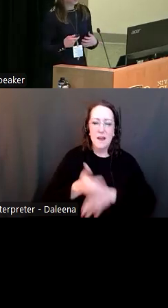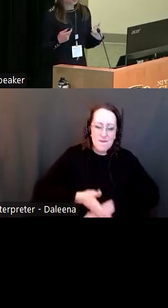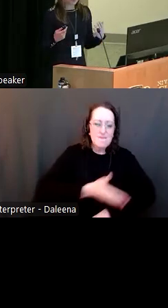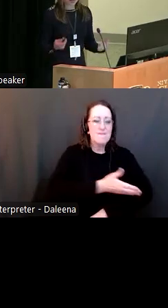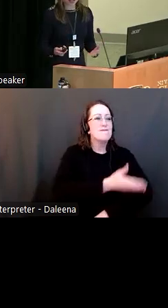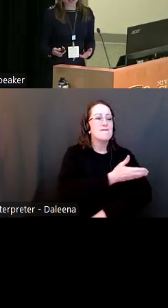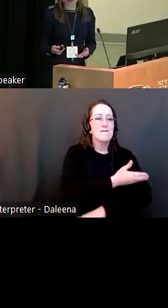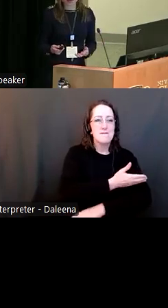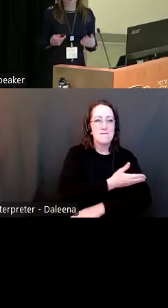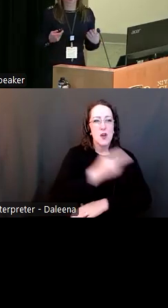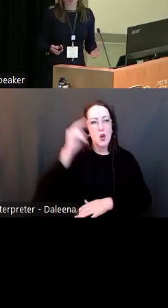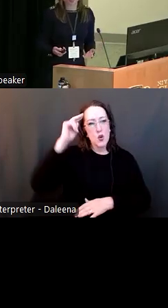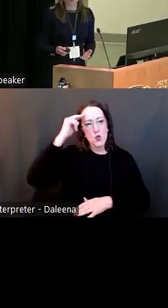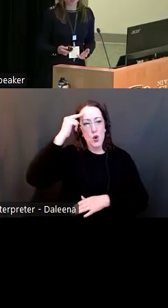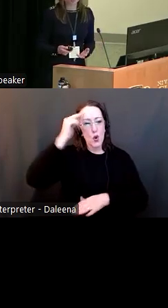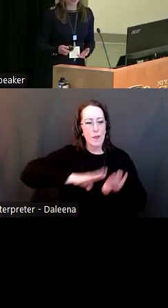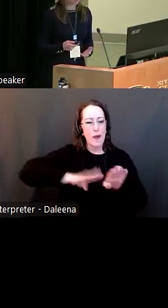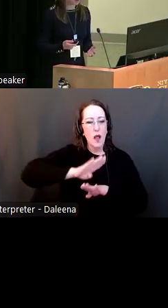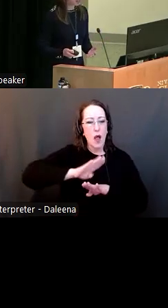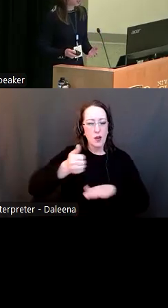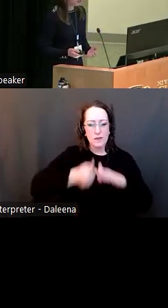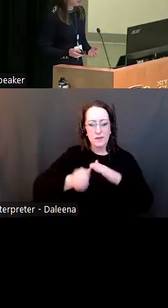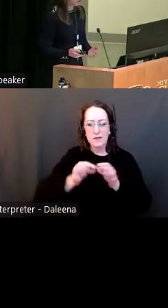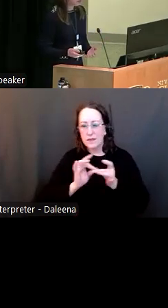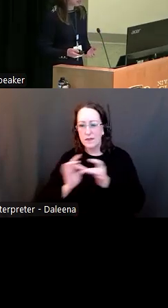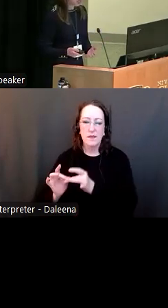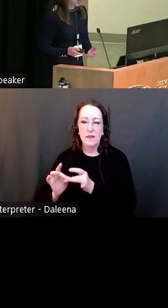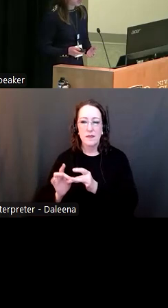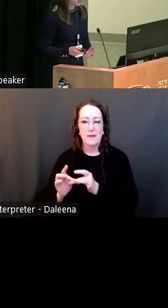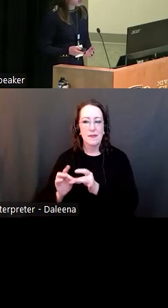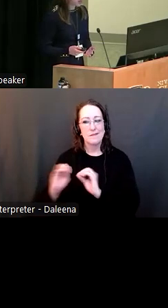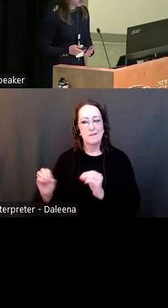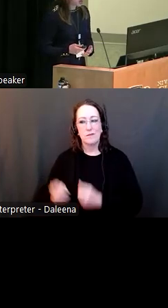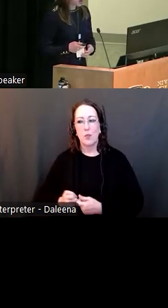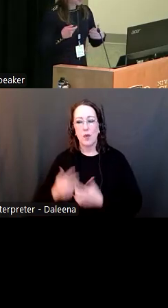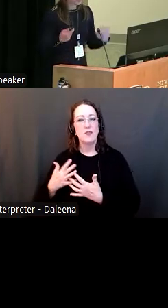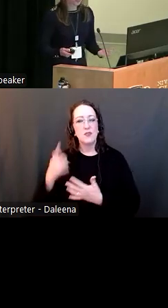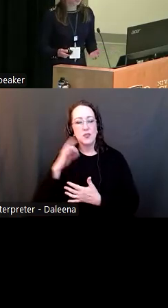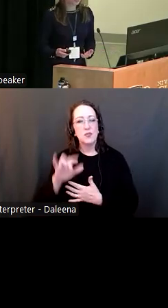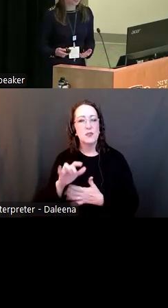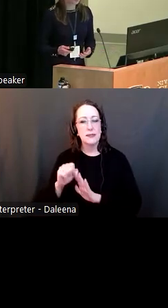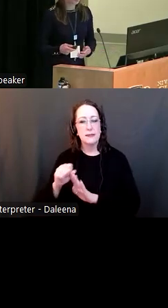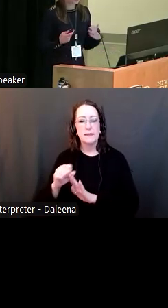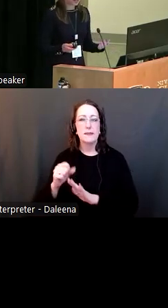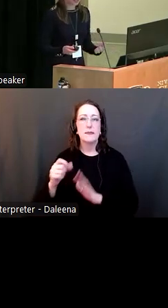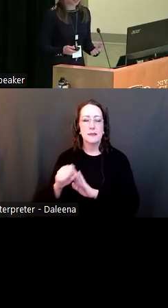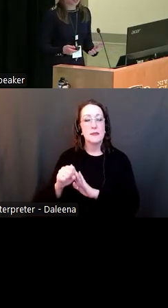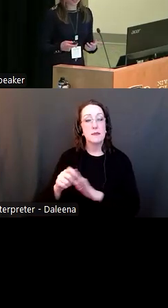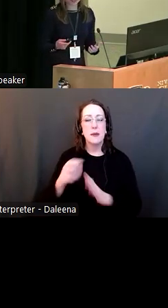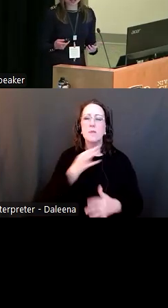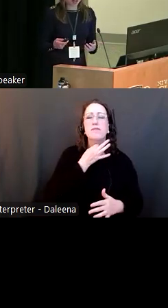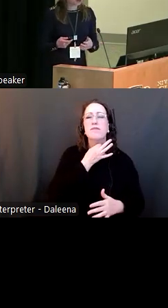the neurobiological underpinnings of amotivation symptoms. And I was curious to